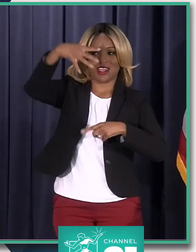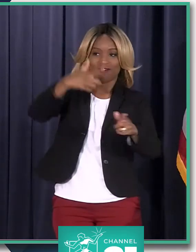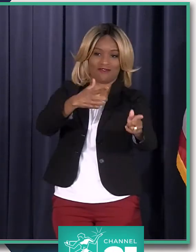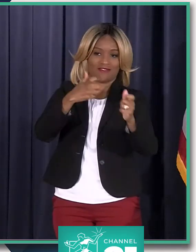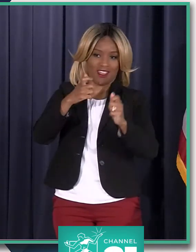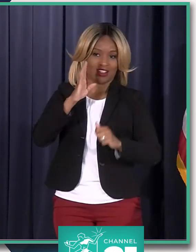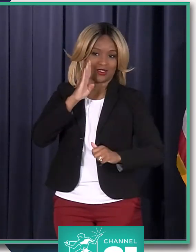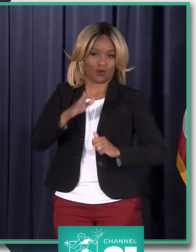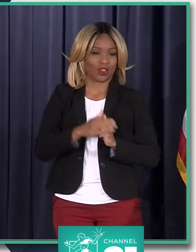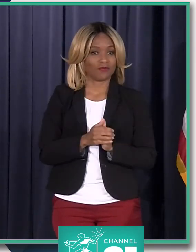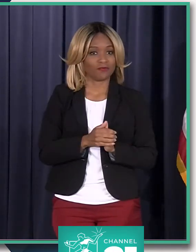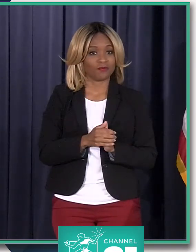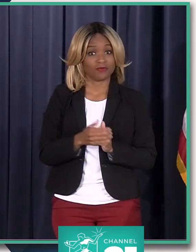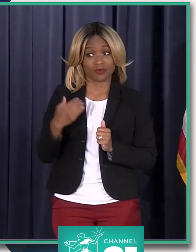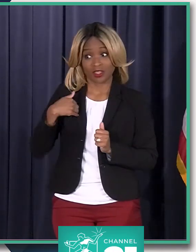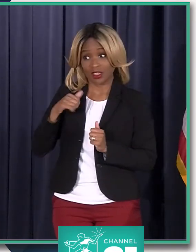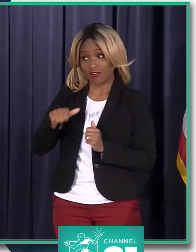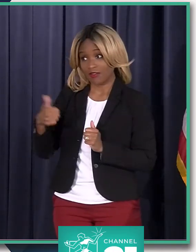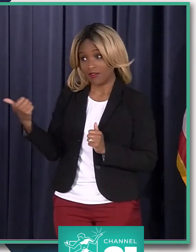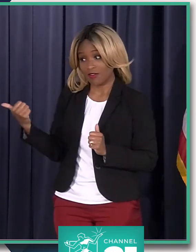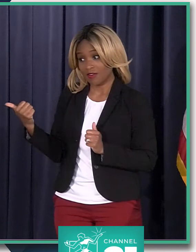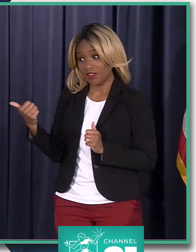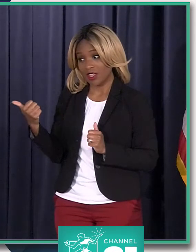Did you have anything else?